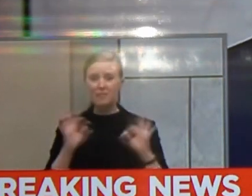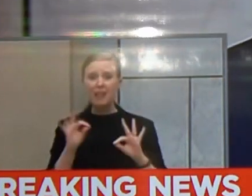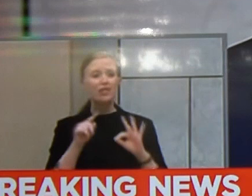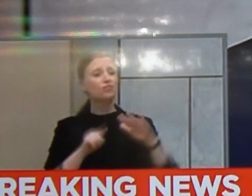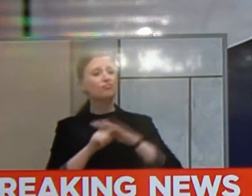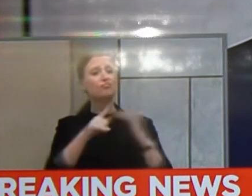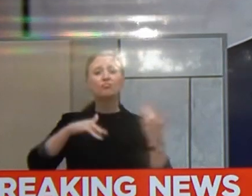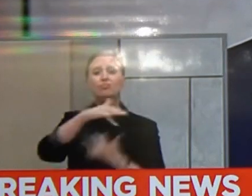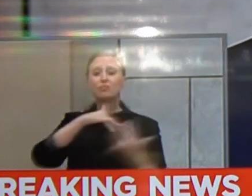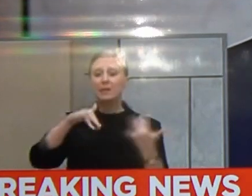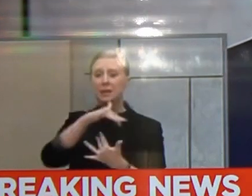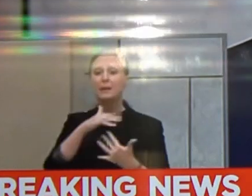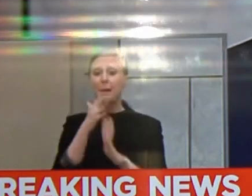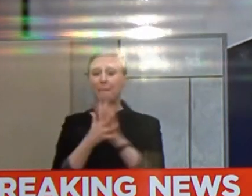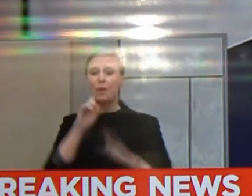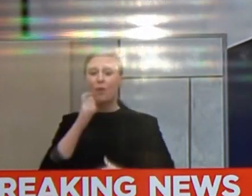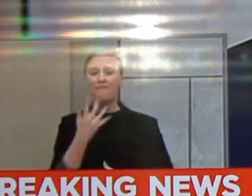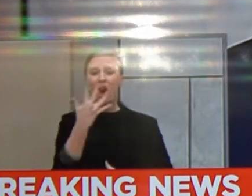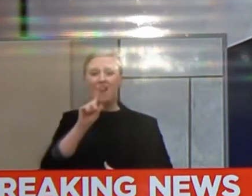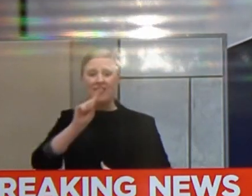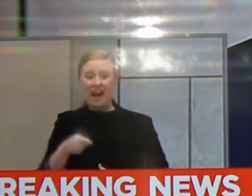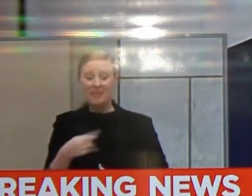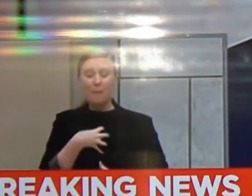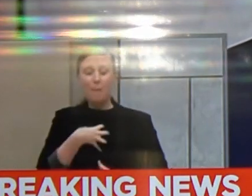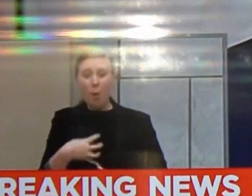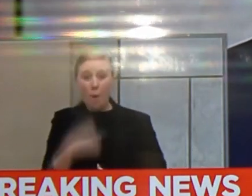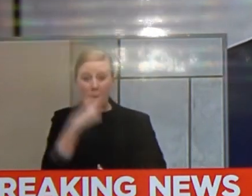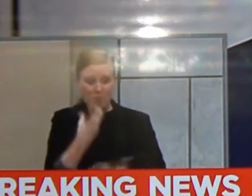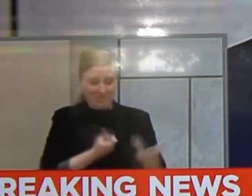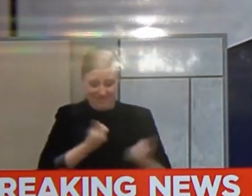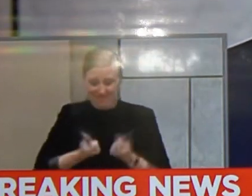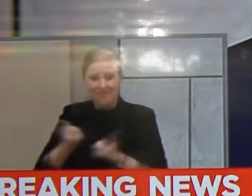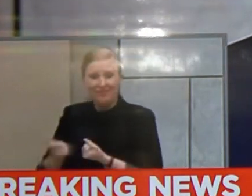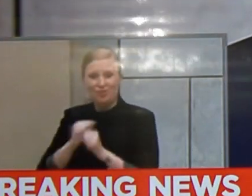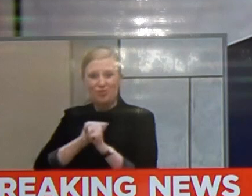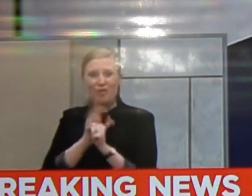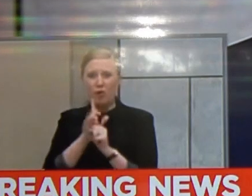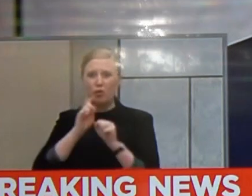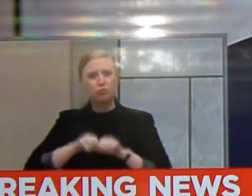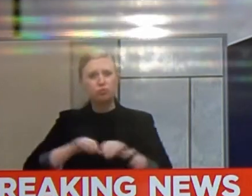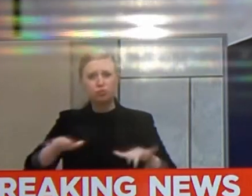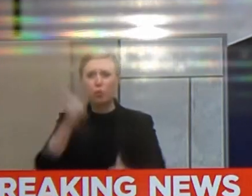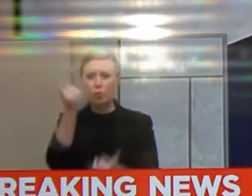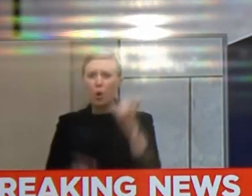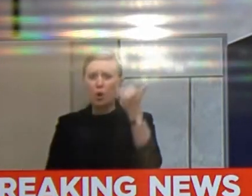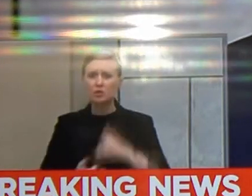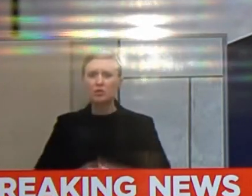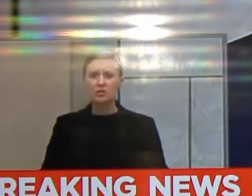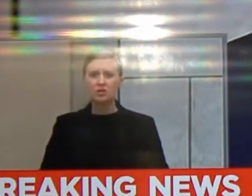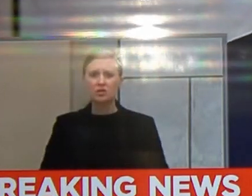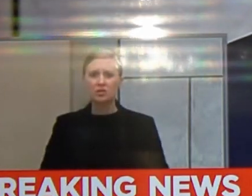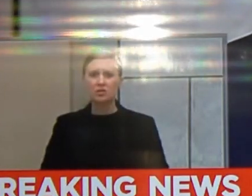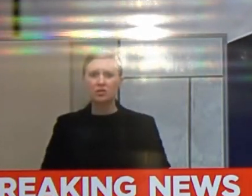more information on our modelling next week, and I think that will go more to the issues that you're raising. But I can absolutely assure